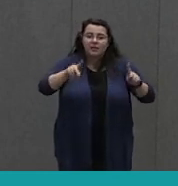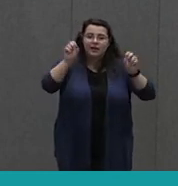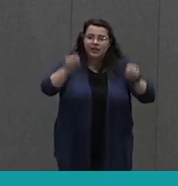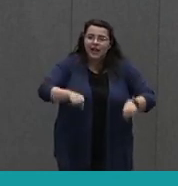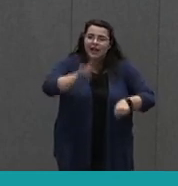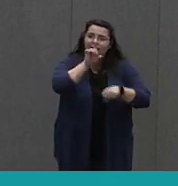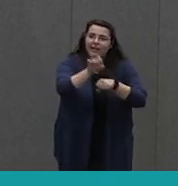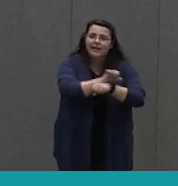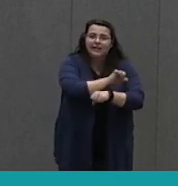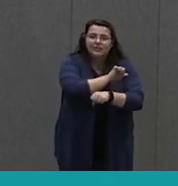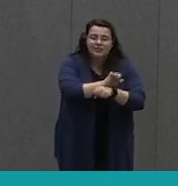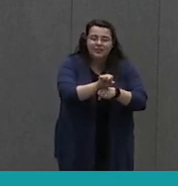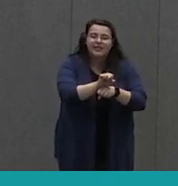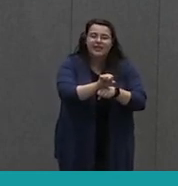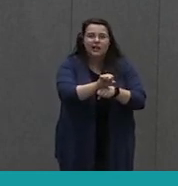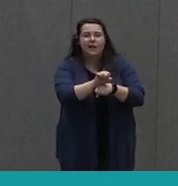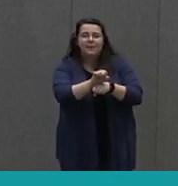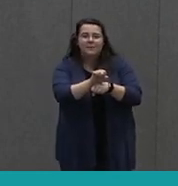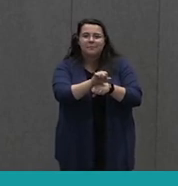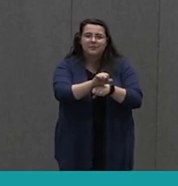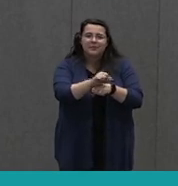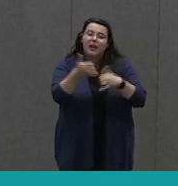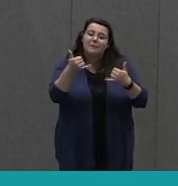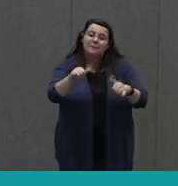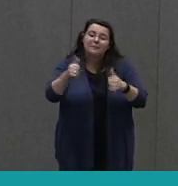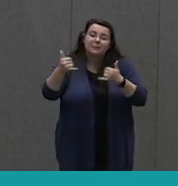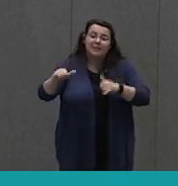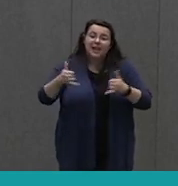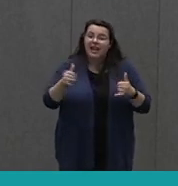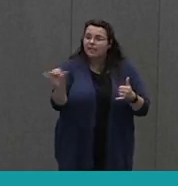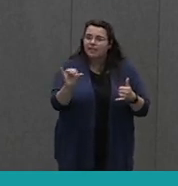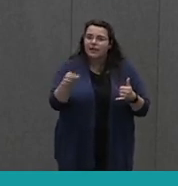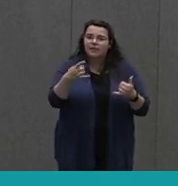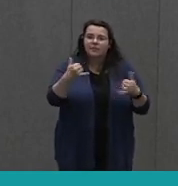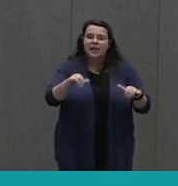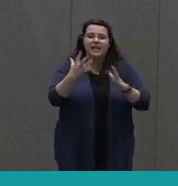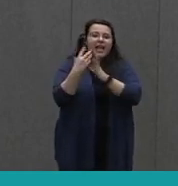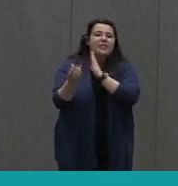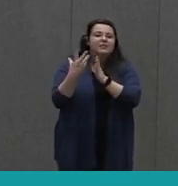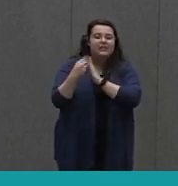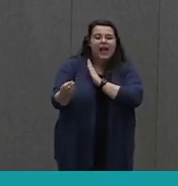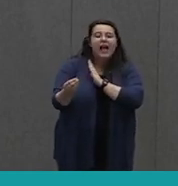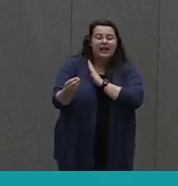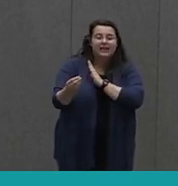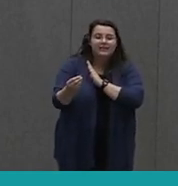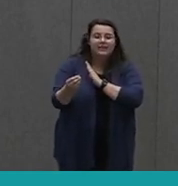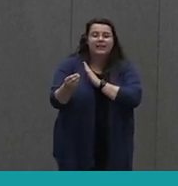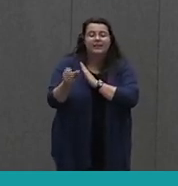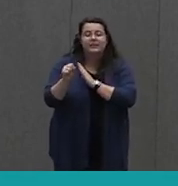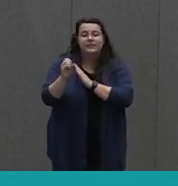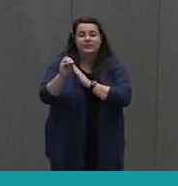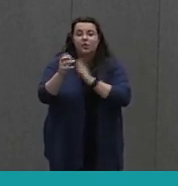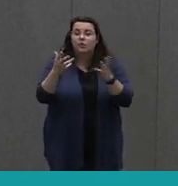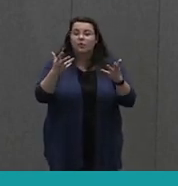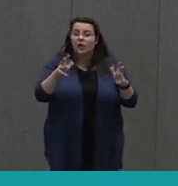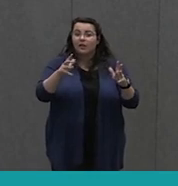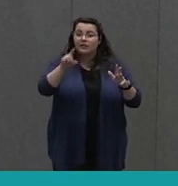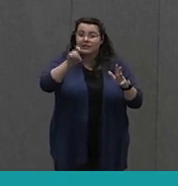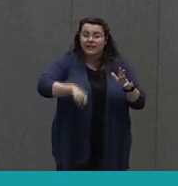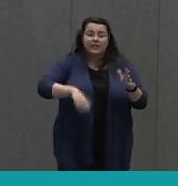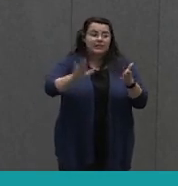letter tiles. They're different colors. And I could play with these letters doing all kinds of things. But